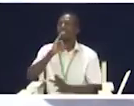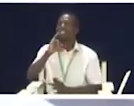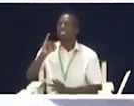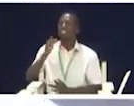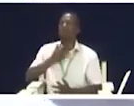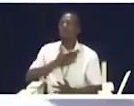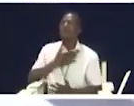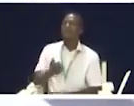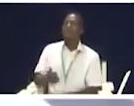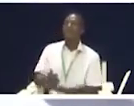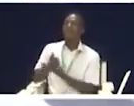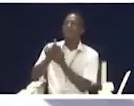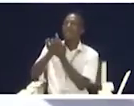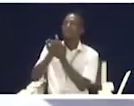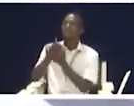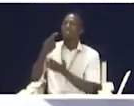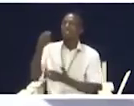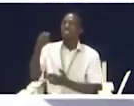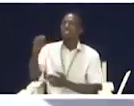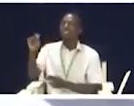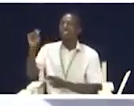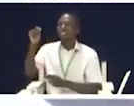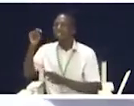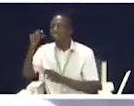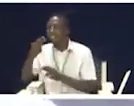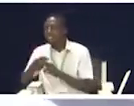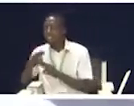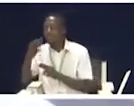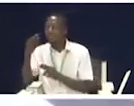Taimokona. Suna Yesu